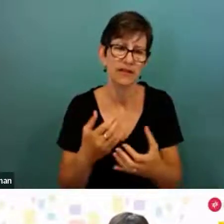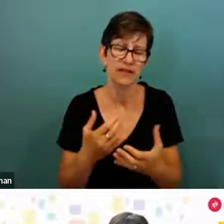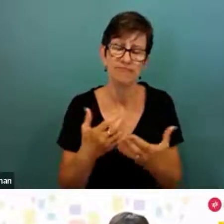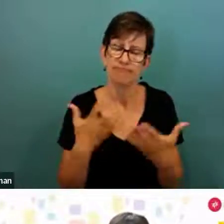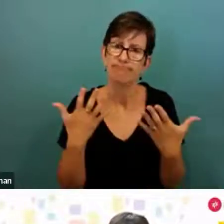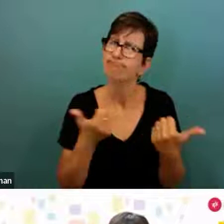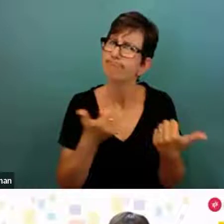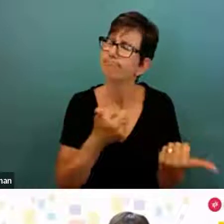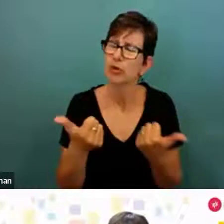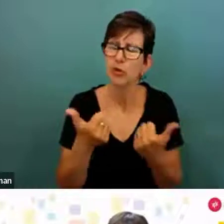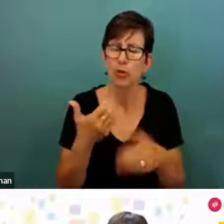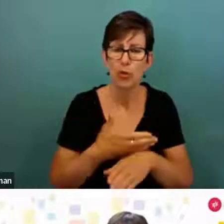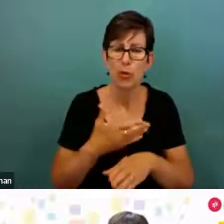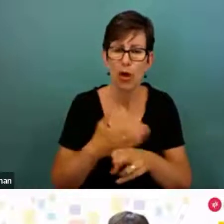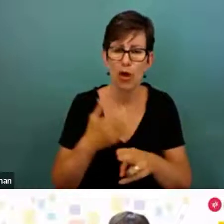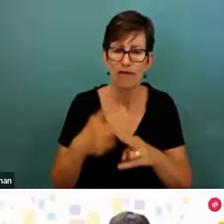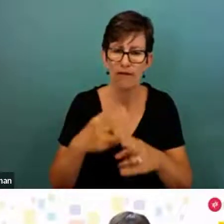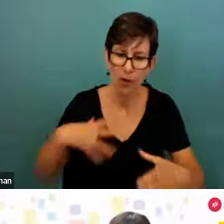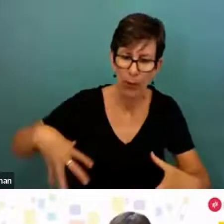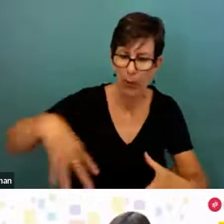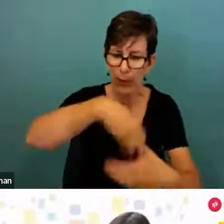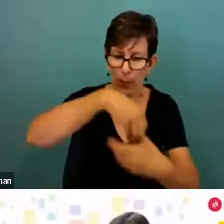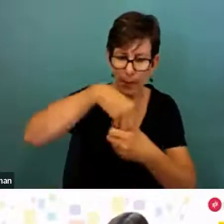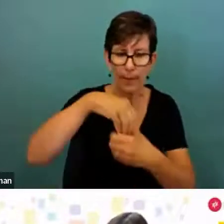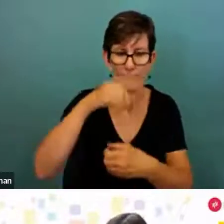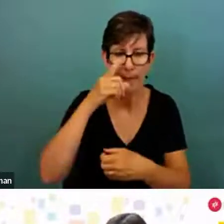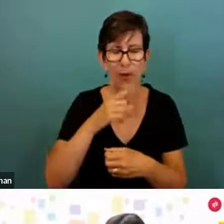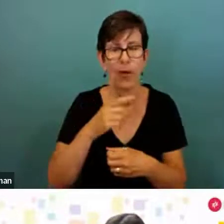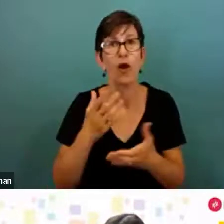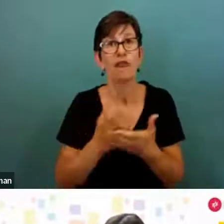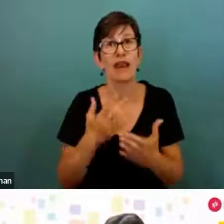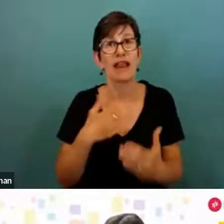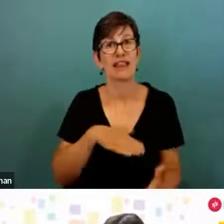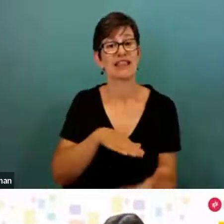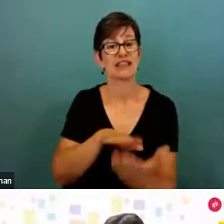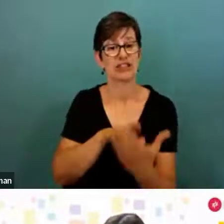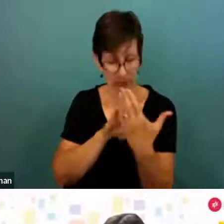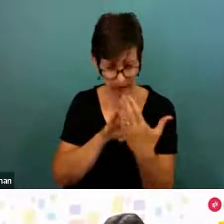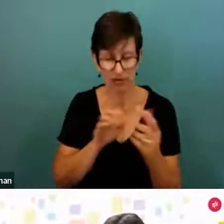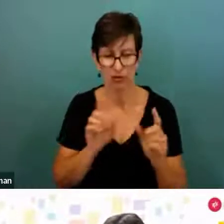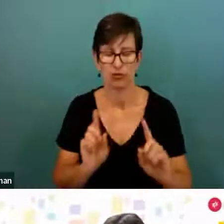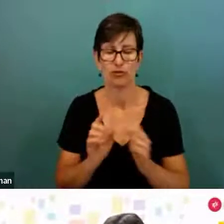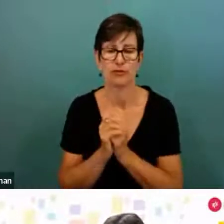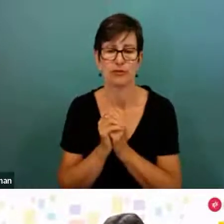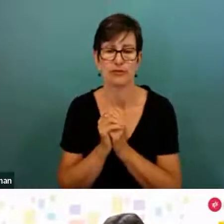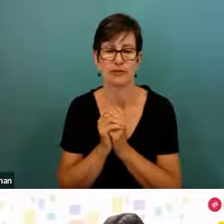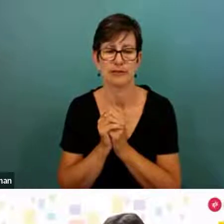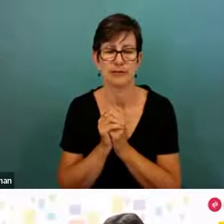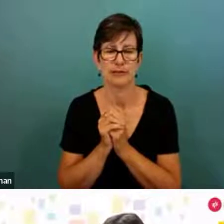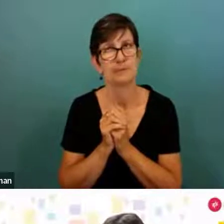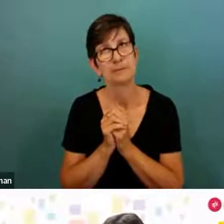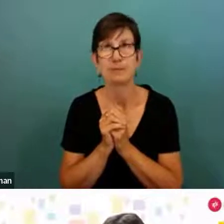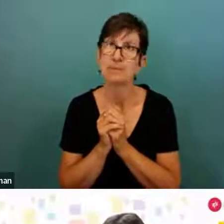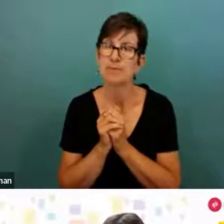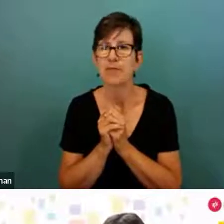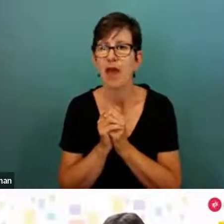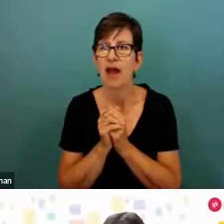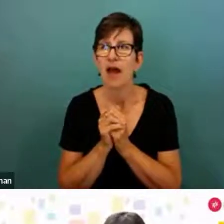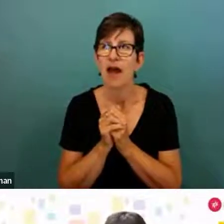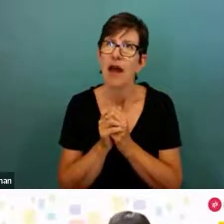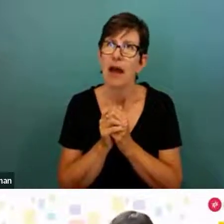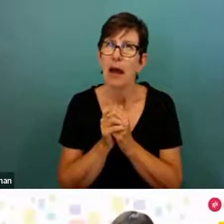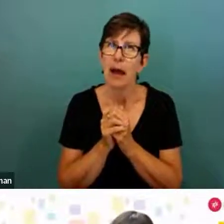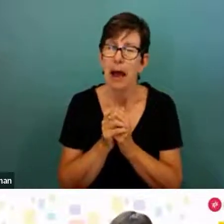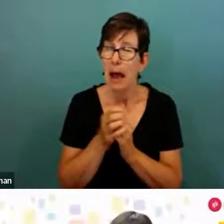space. So I guess the challenge was making, I guess, a little bit